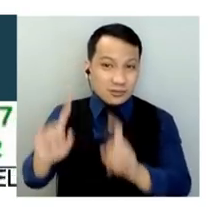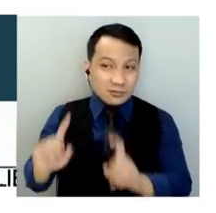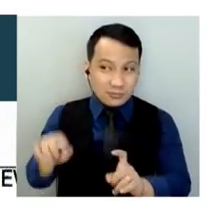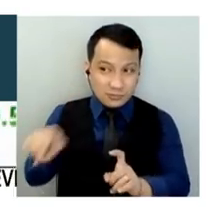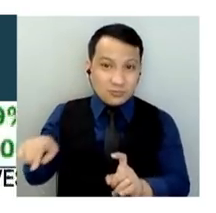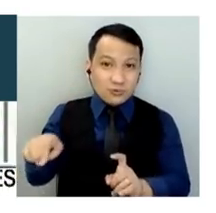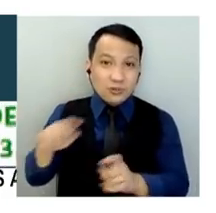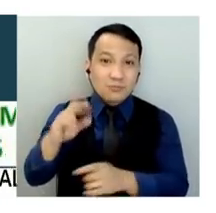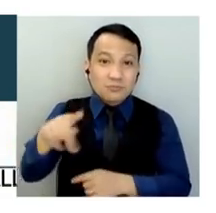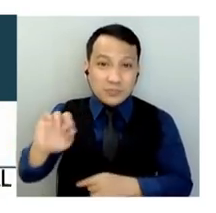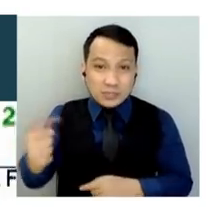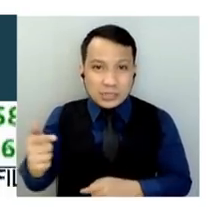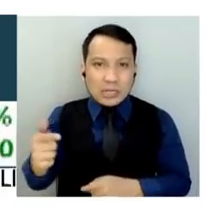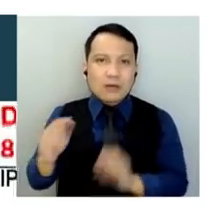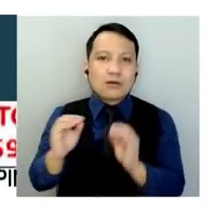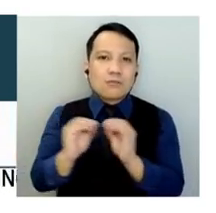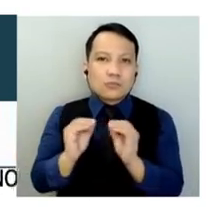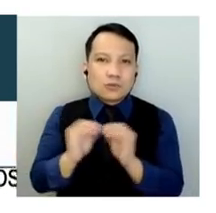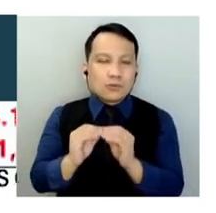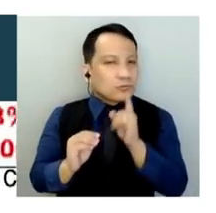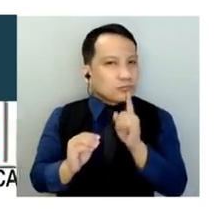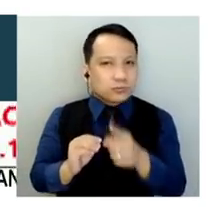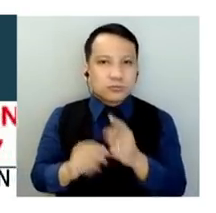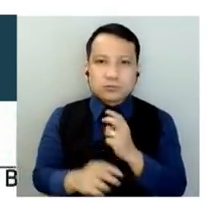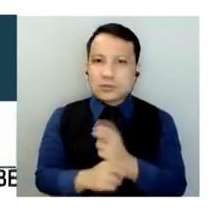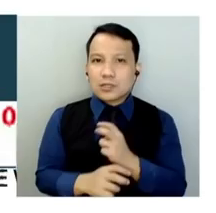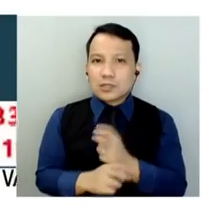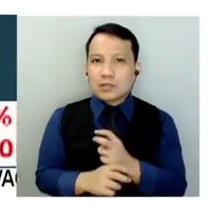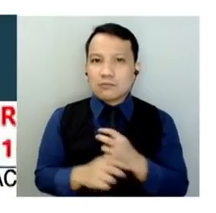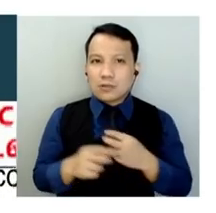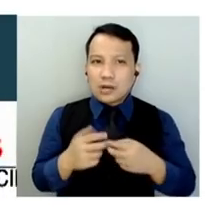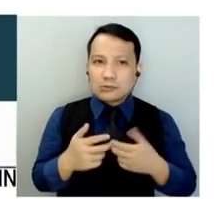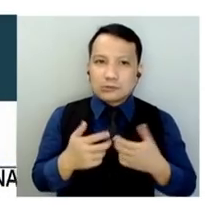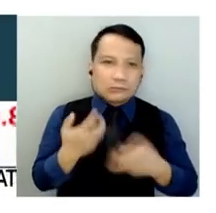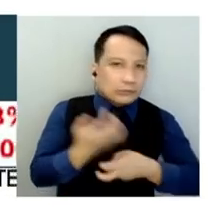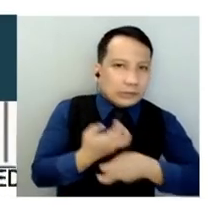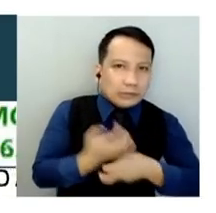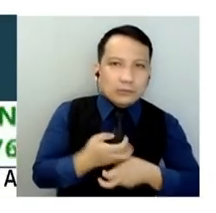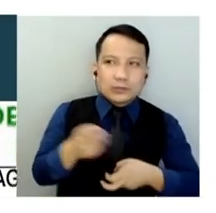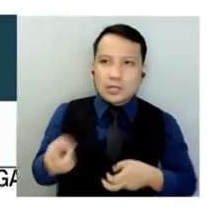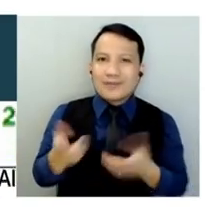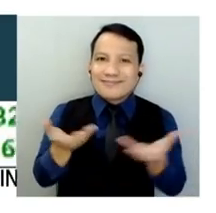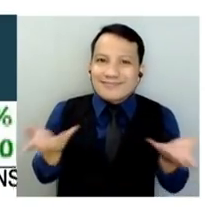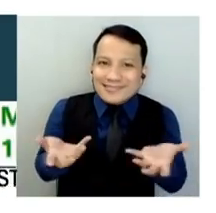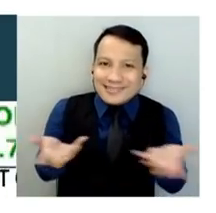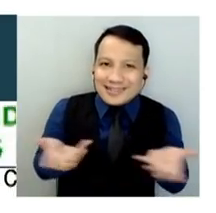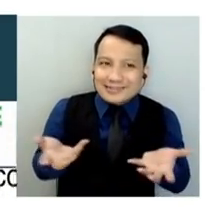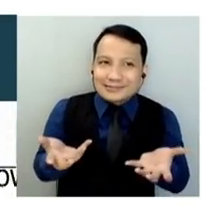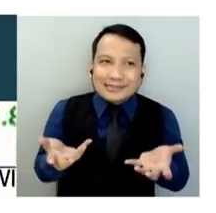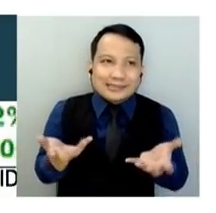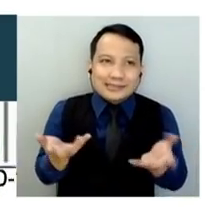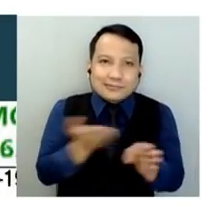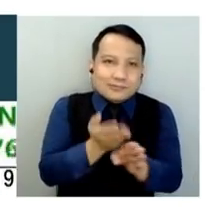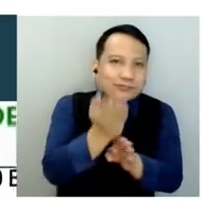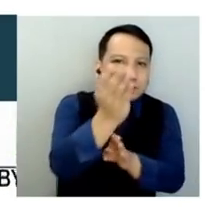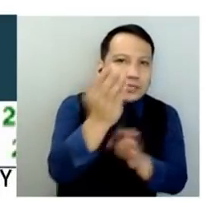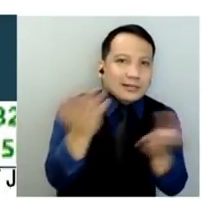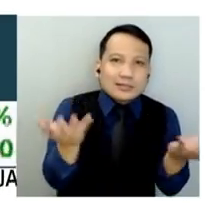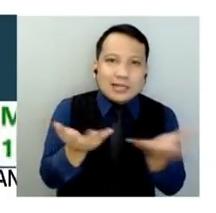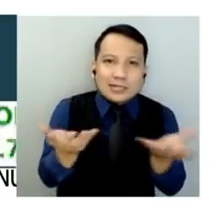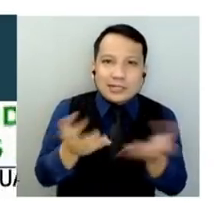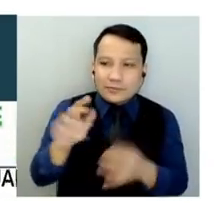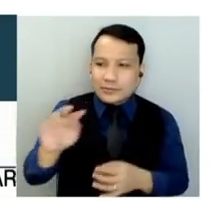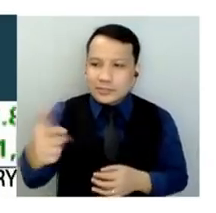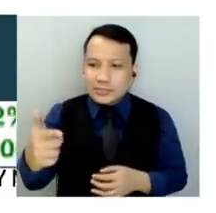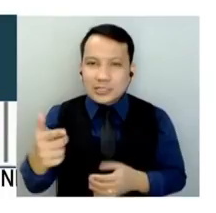they're really having a hard time. So where might this leave the Philippine General